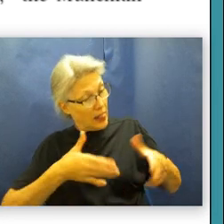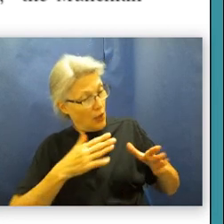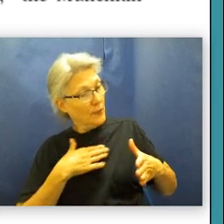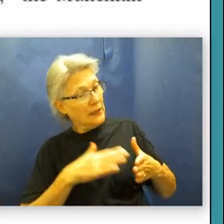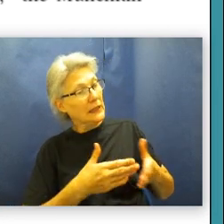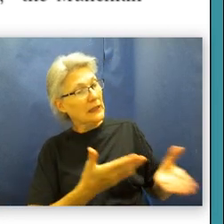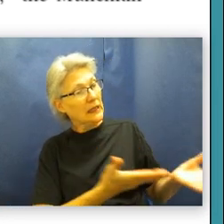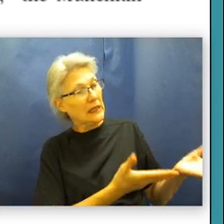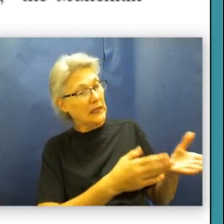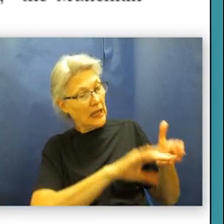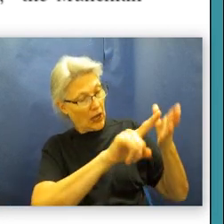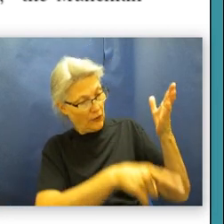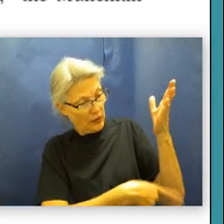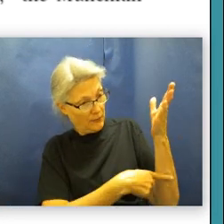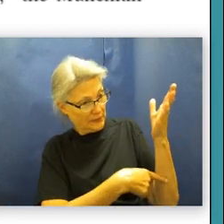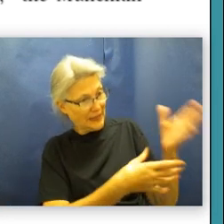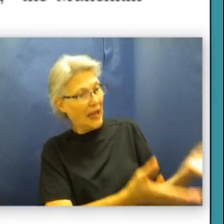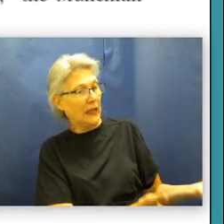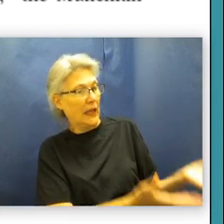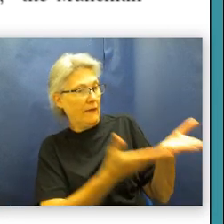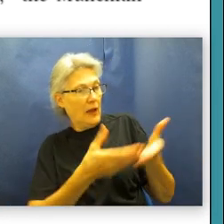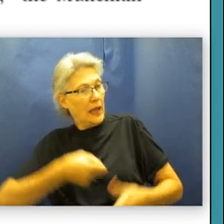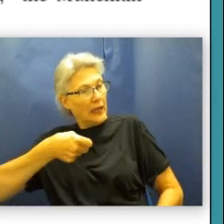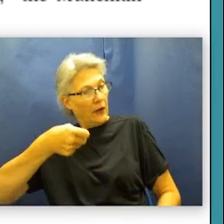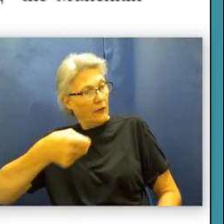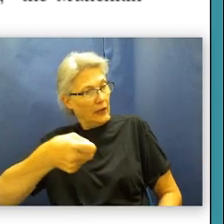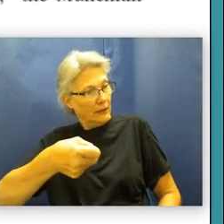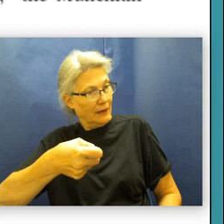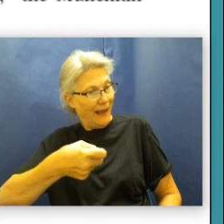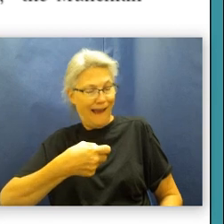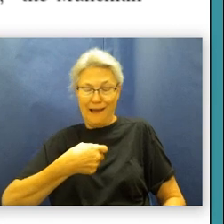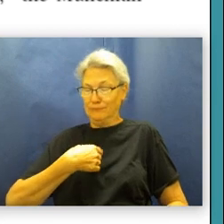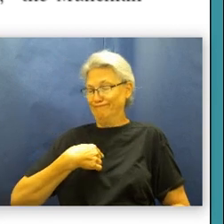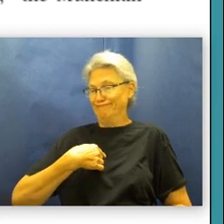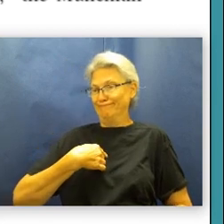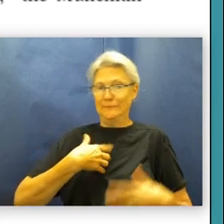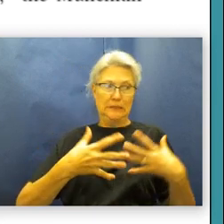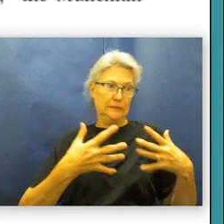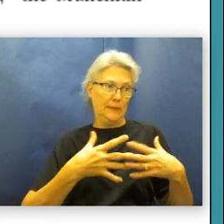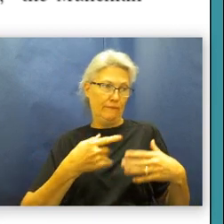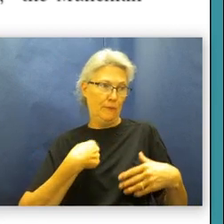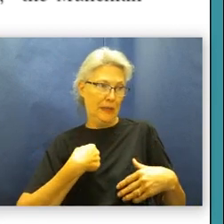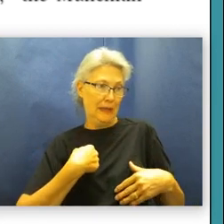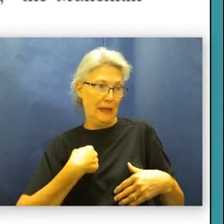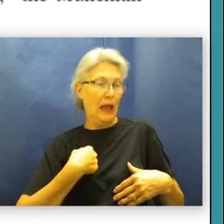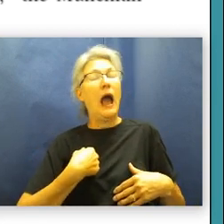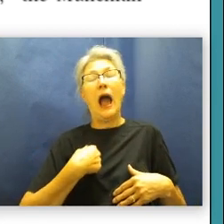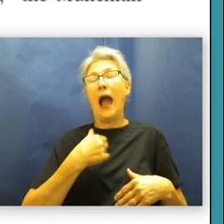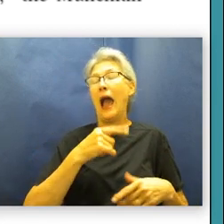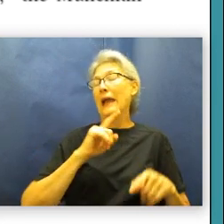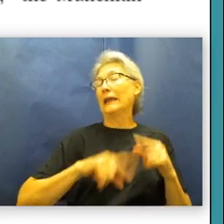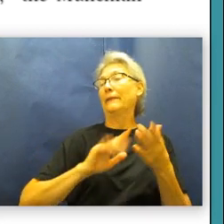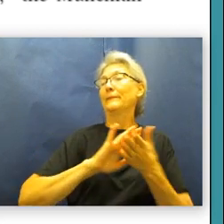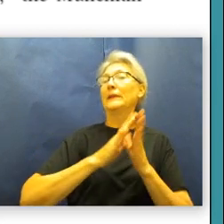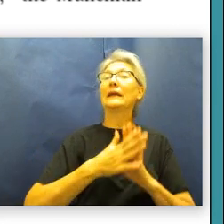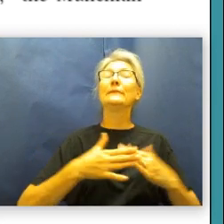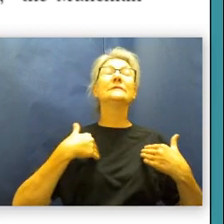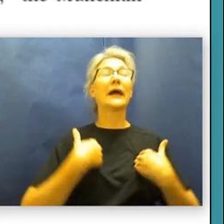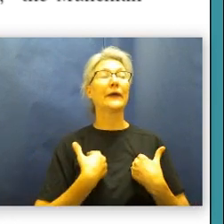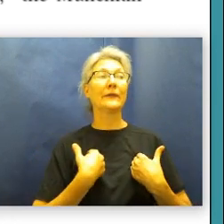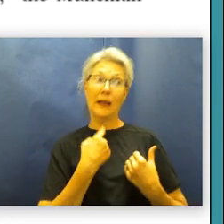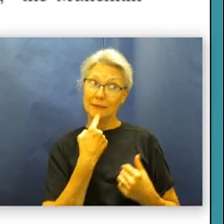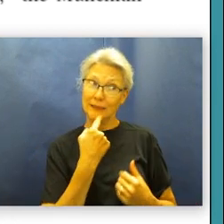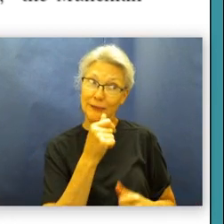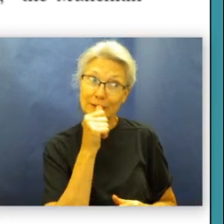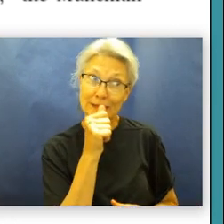for you. I shall not mind it, for I cannot get tired. I'll tell you a secret," he continued as he walked